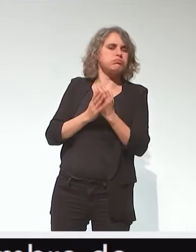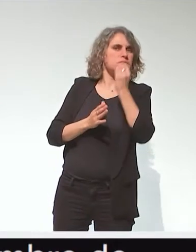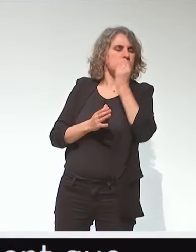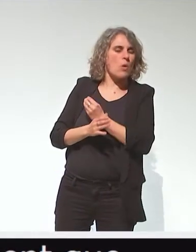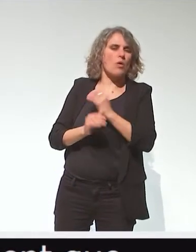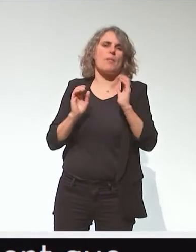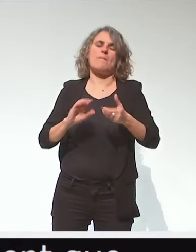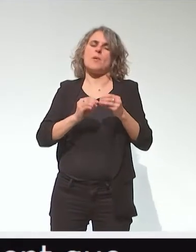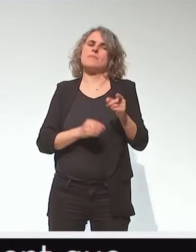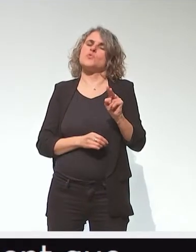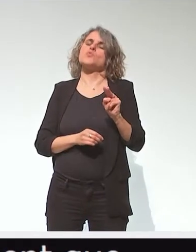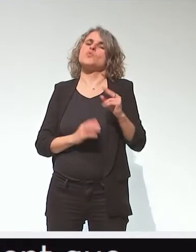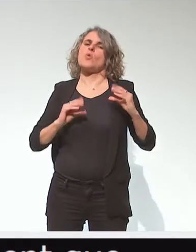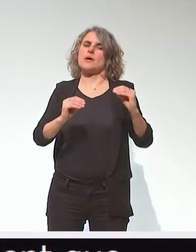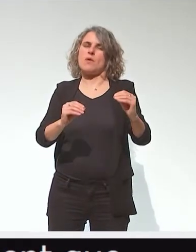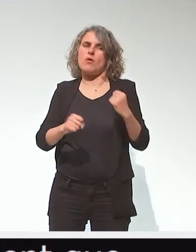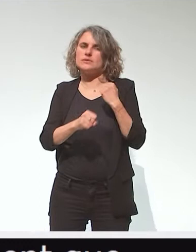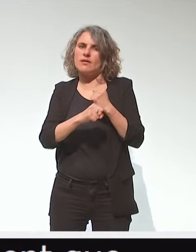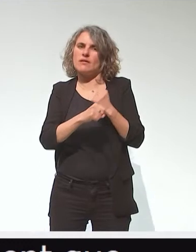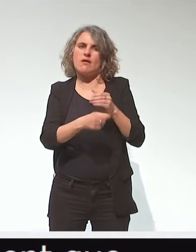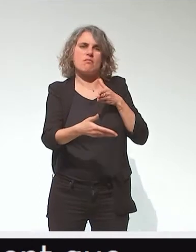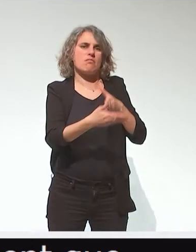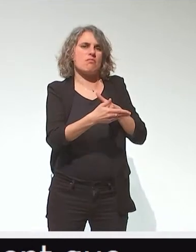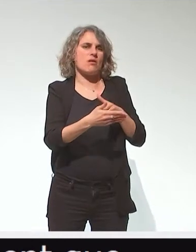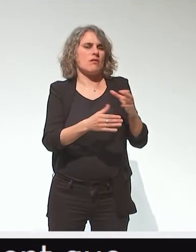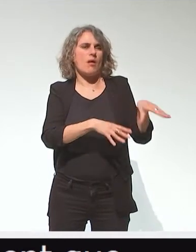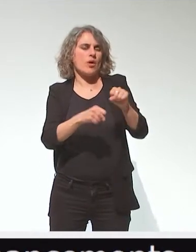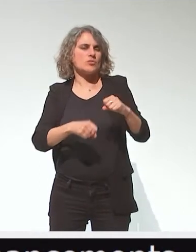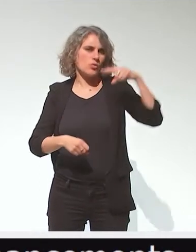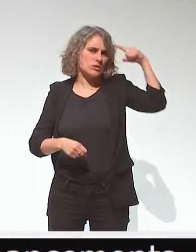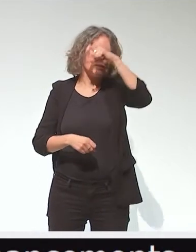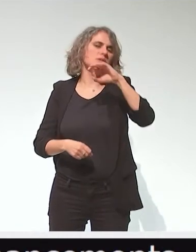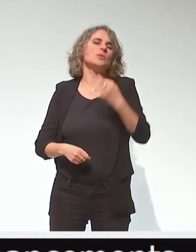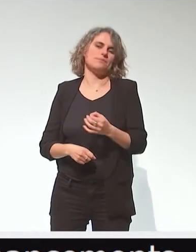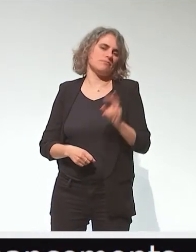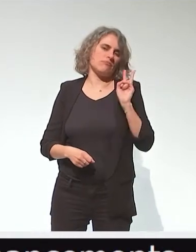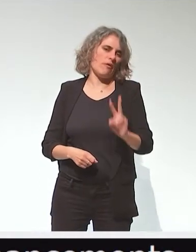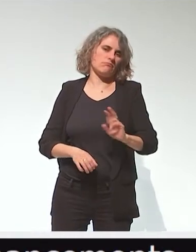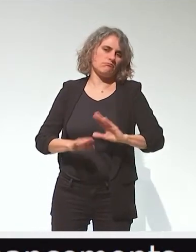financing, generous financing, and the legal environment, there's still a problem with